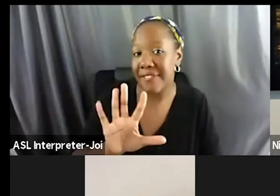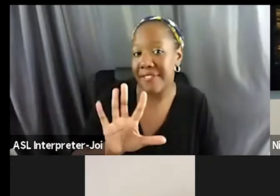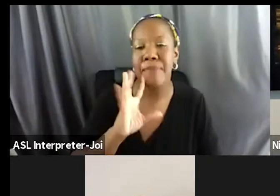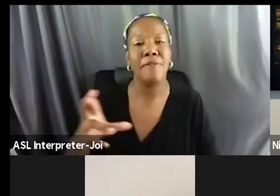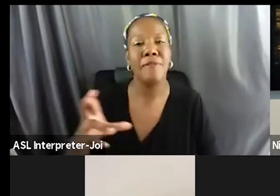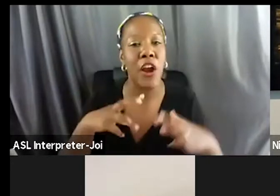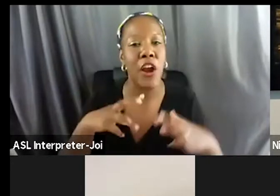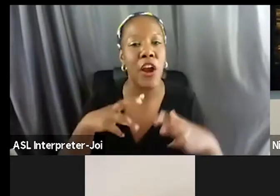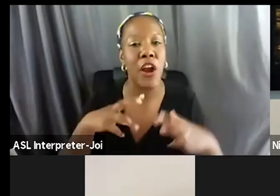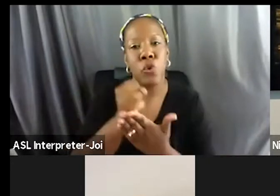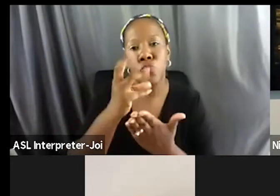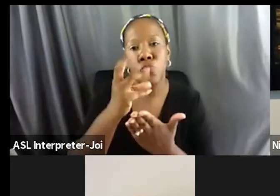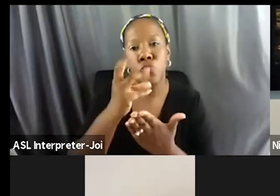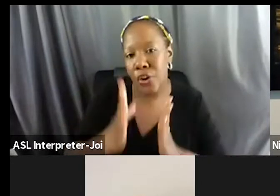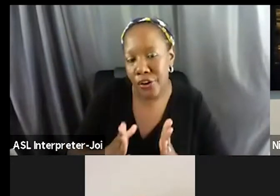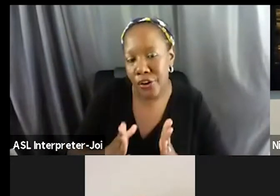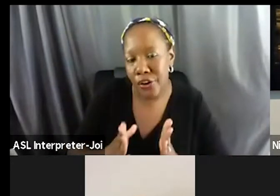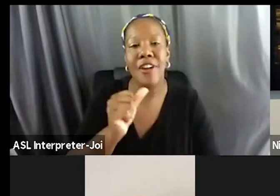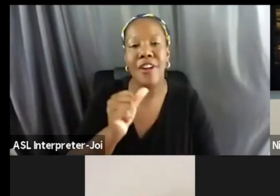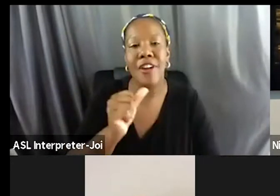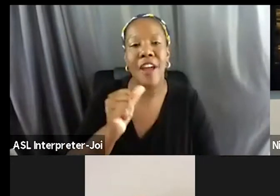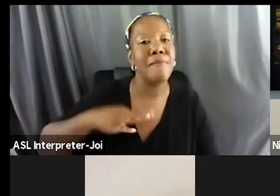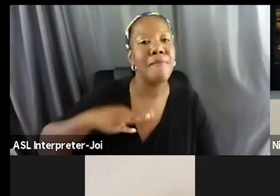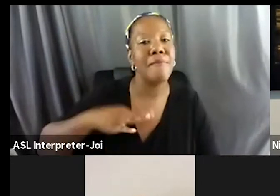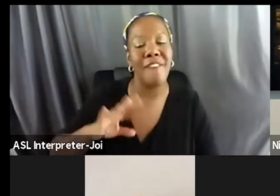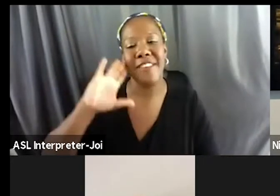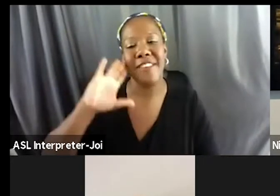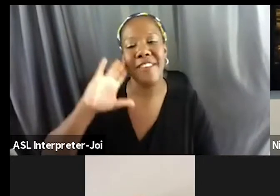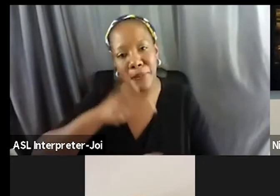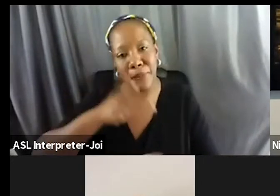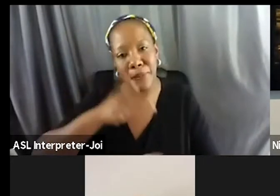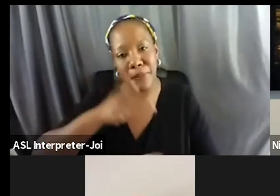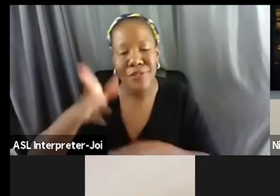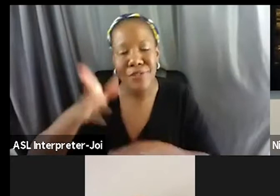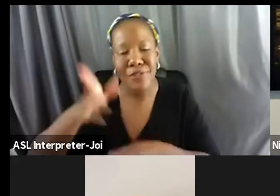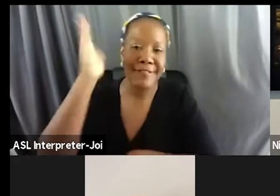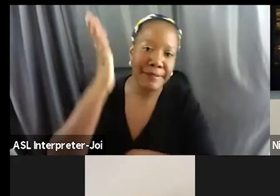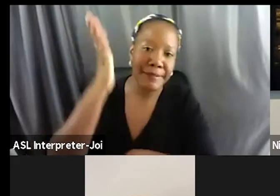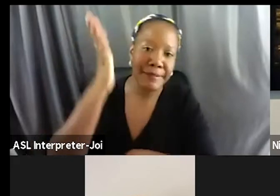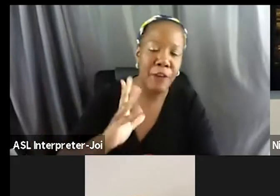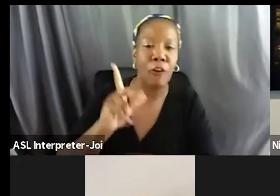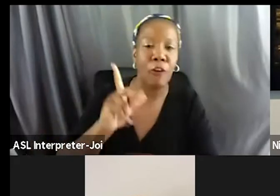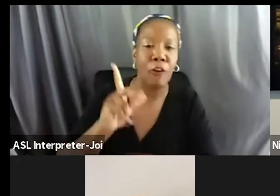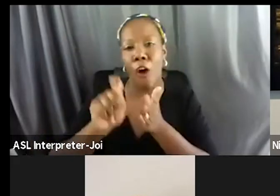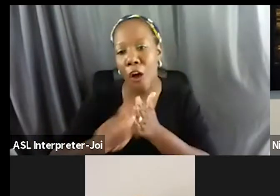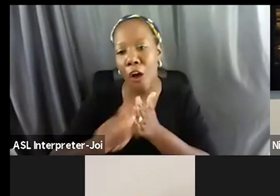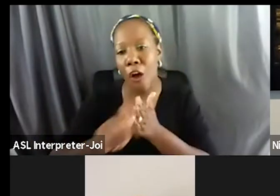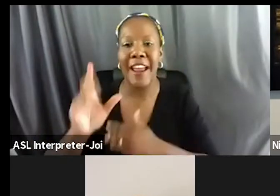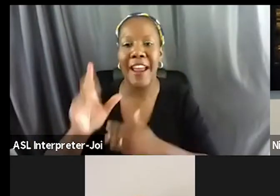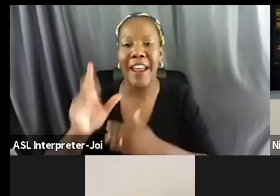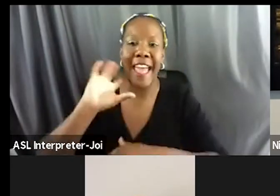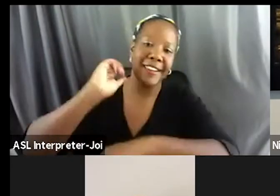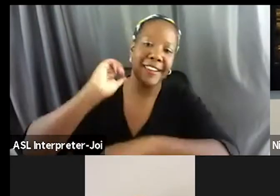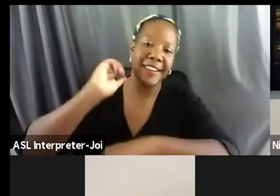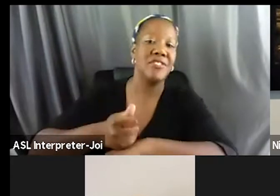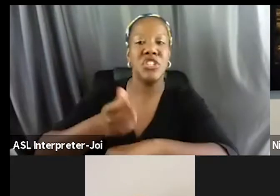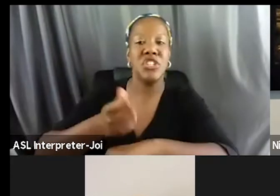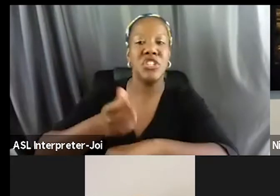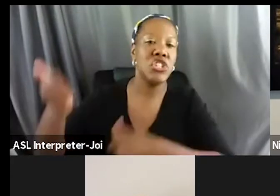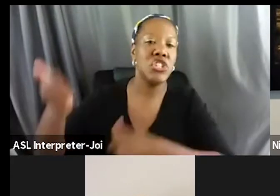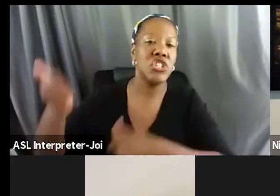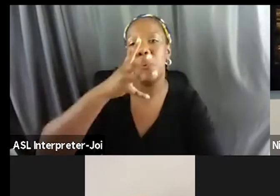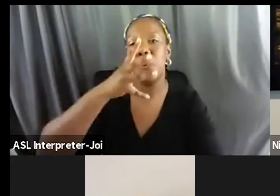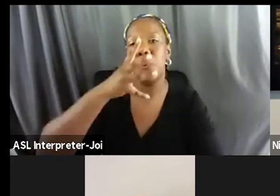and nonprofit professional, speaker and author, and founder and chief woman warrior of Farabee